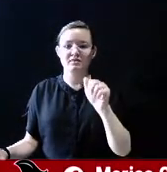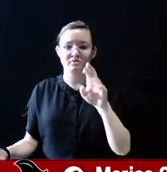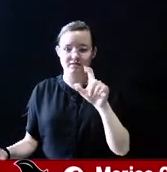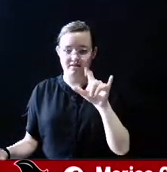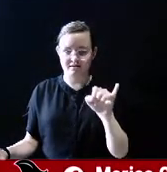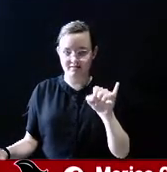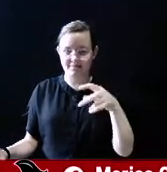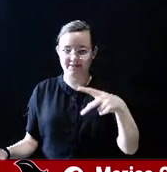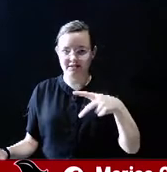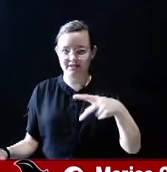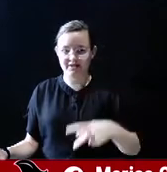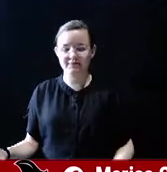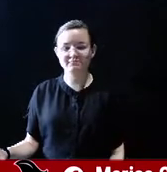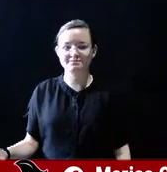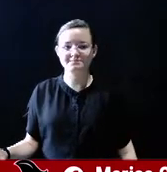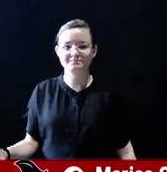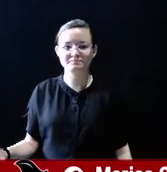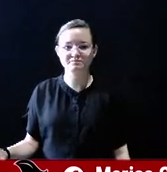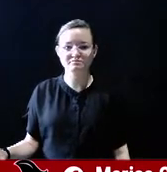Areli Perez.